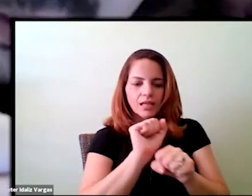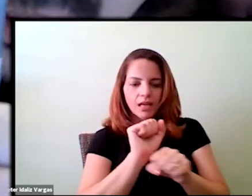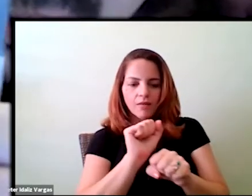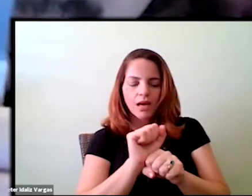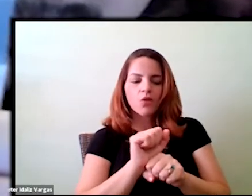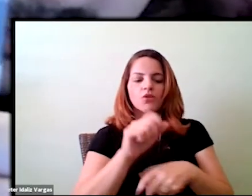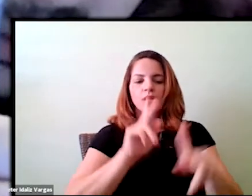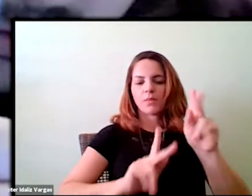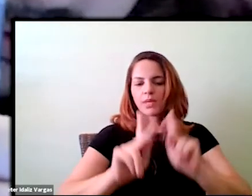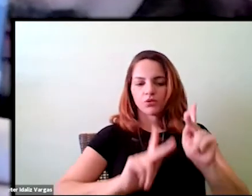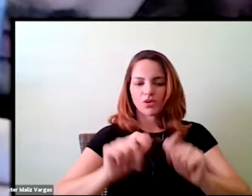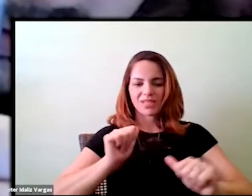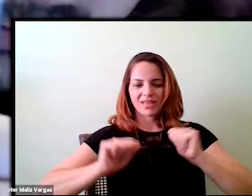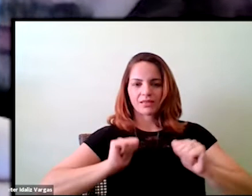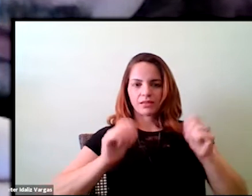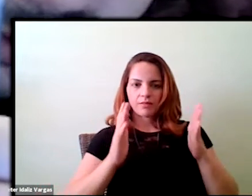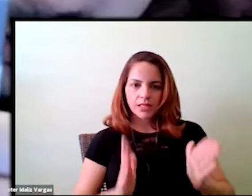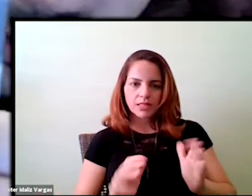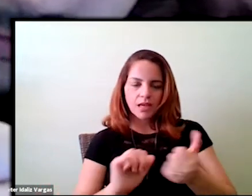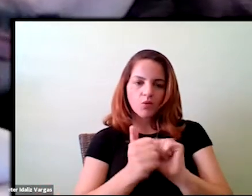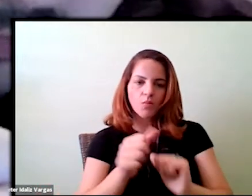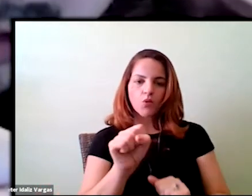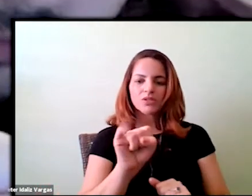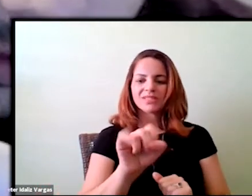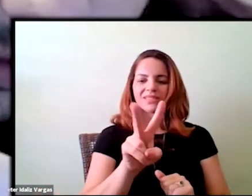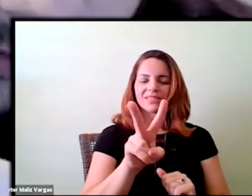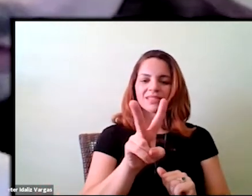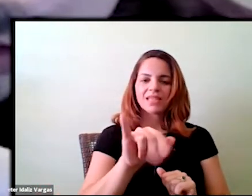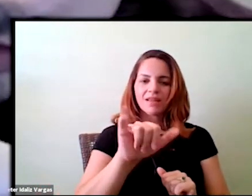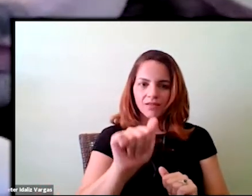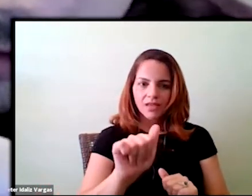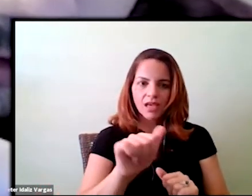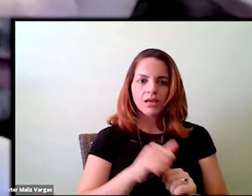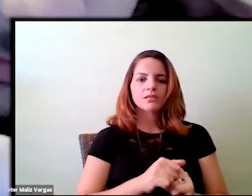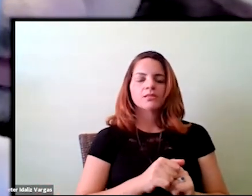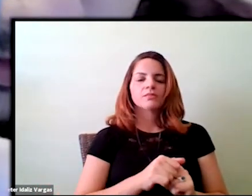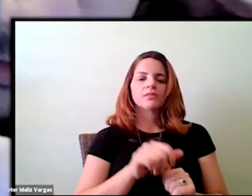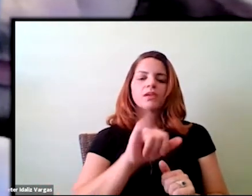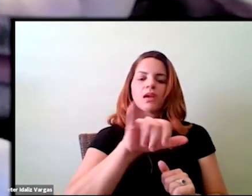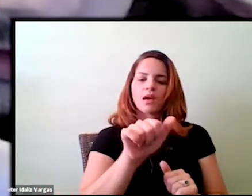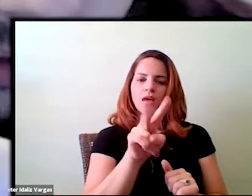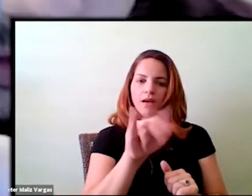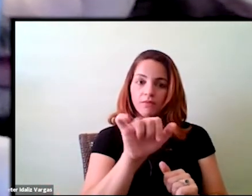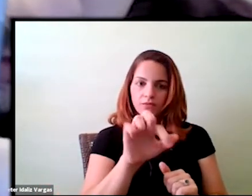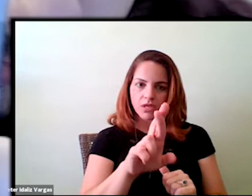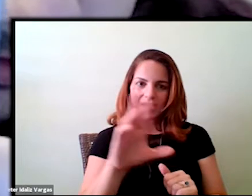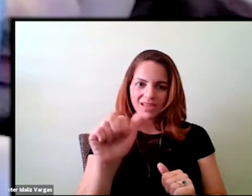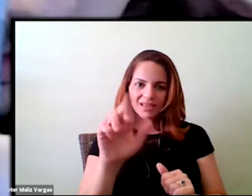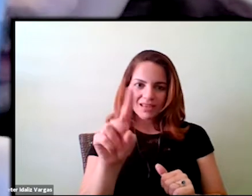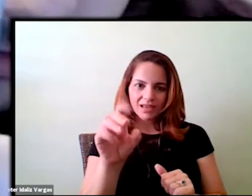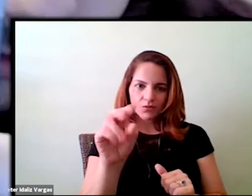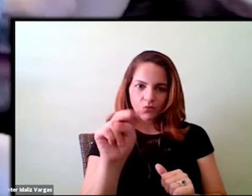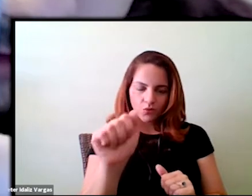Rivera, Nina Flowers, Freddie Mercado, Javier Cardona, Jorge Merced, Erika